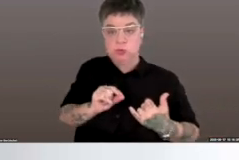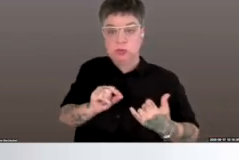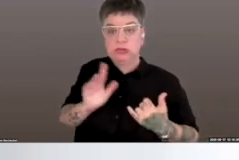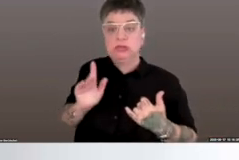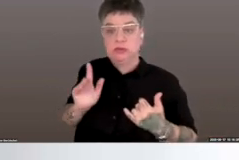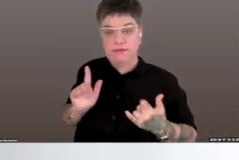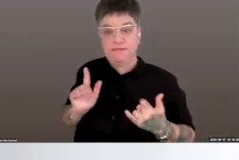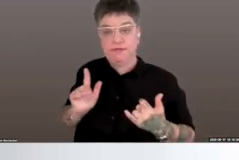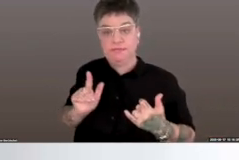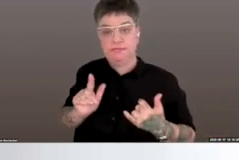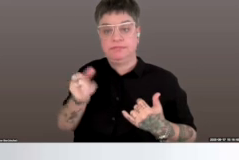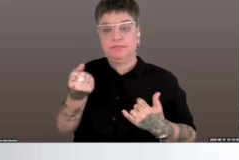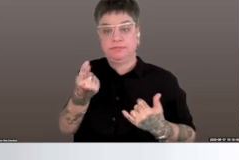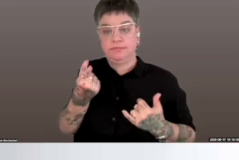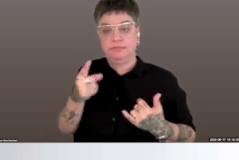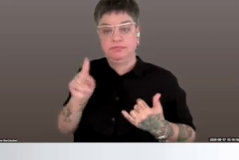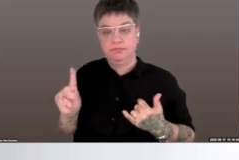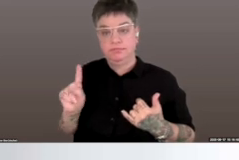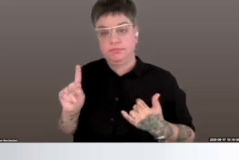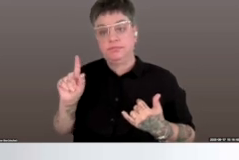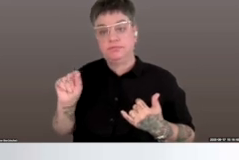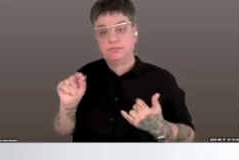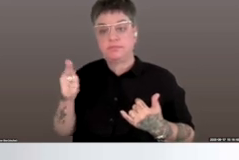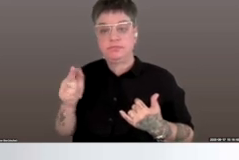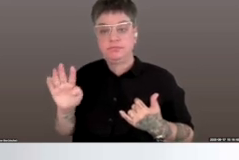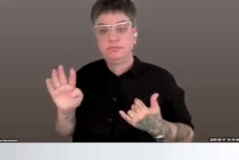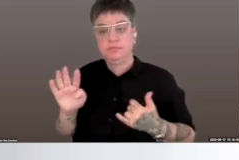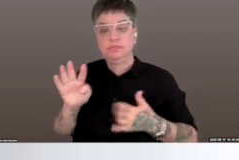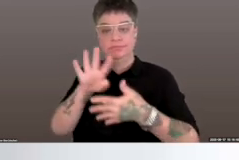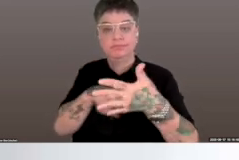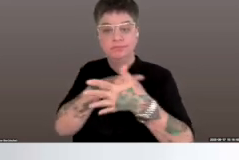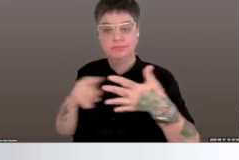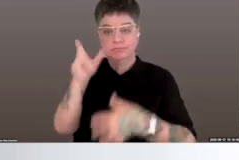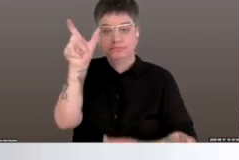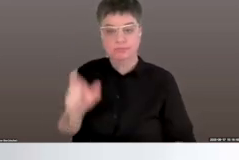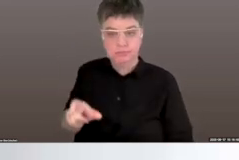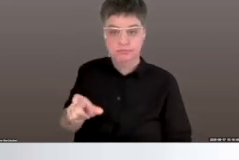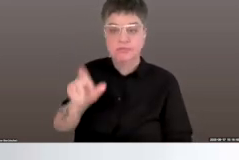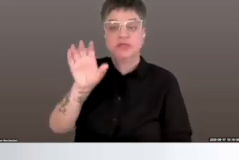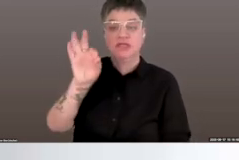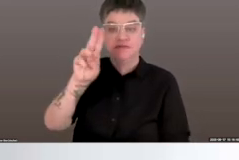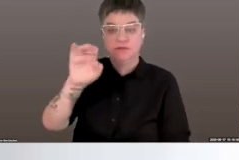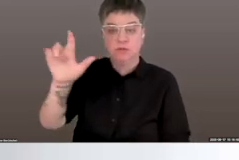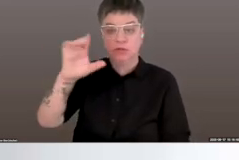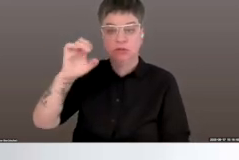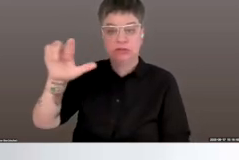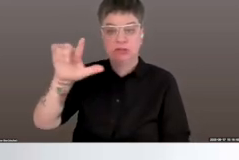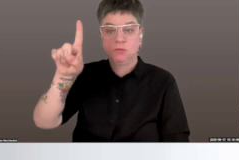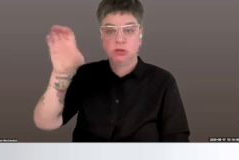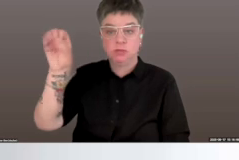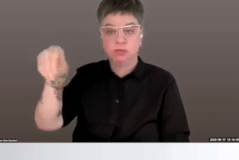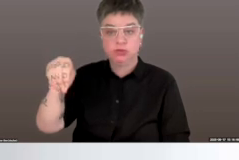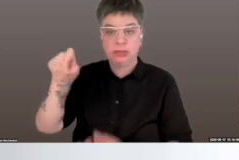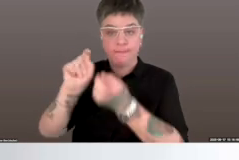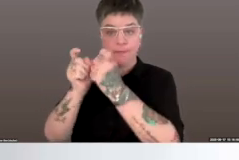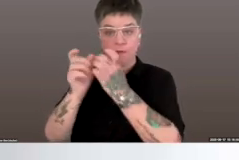2025, the 11/1/2024 program included a table that has a fuel cell 100%